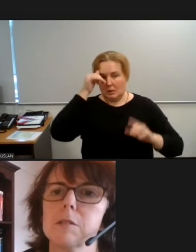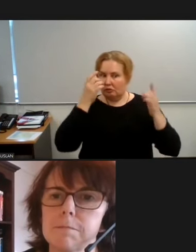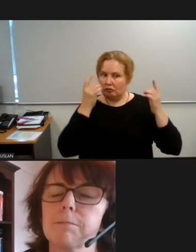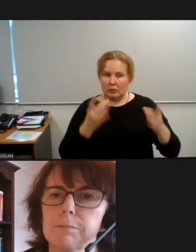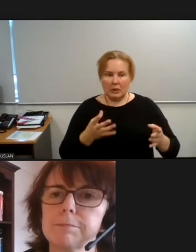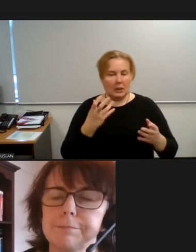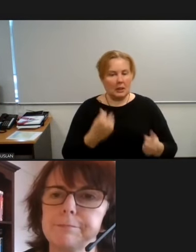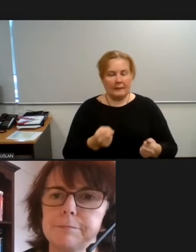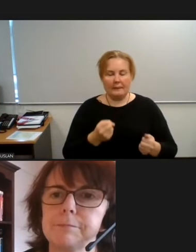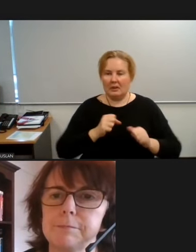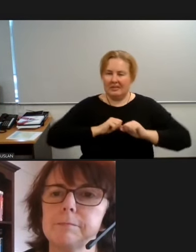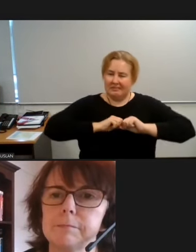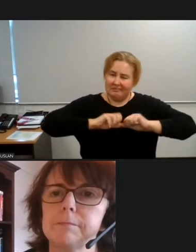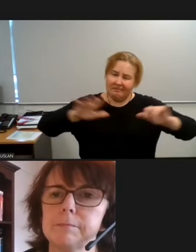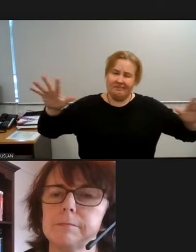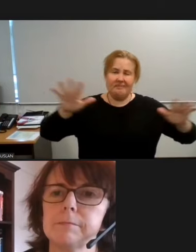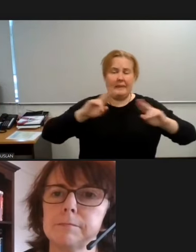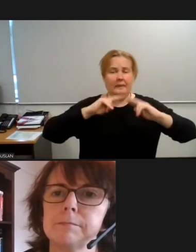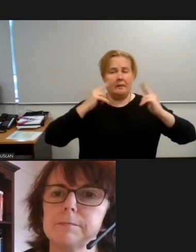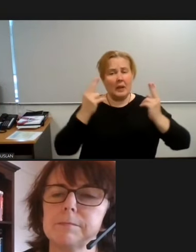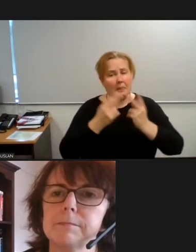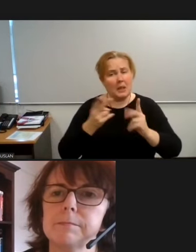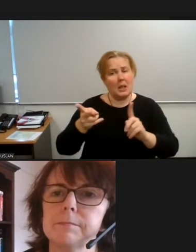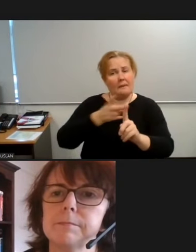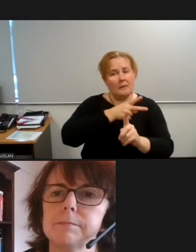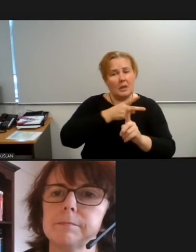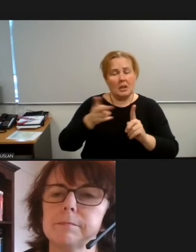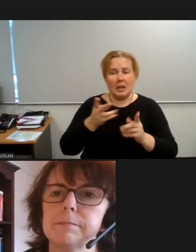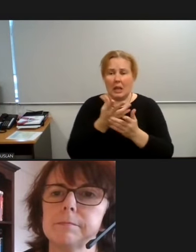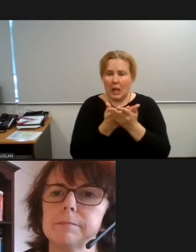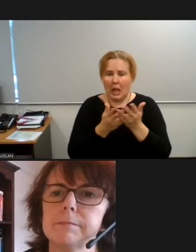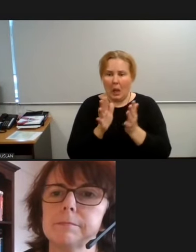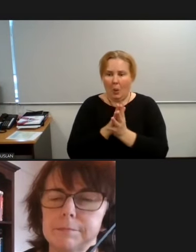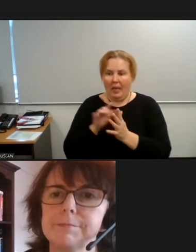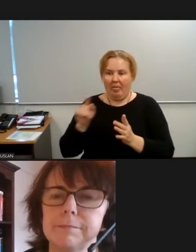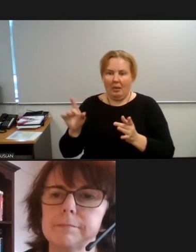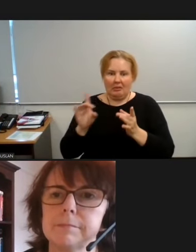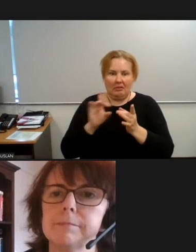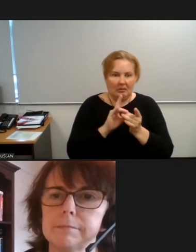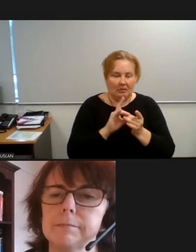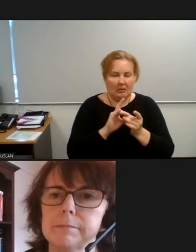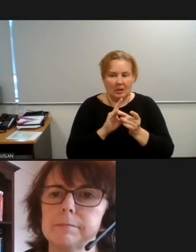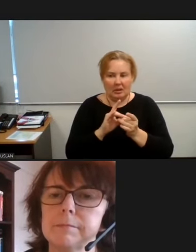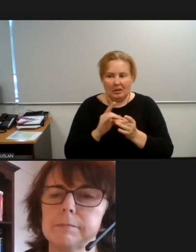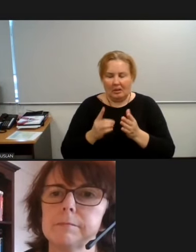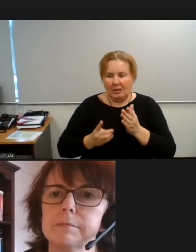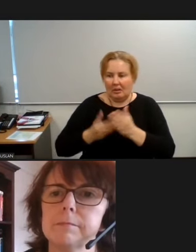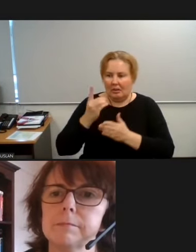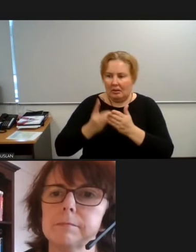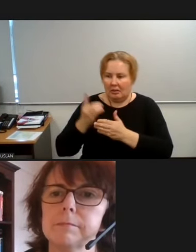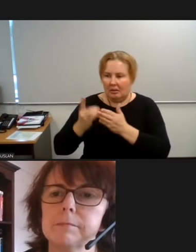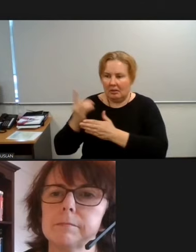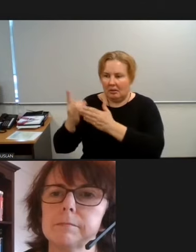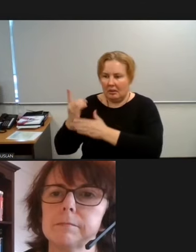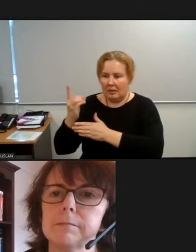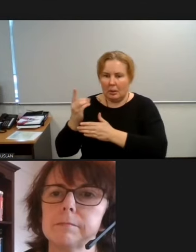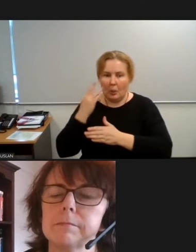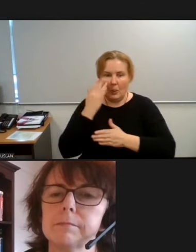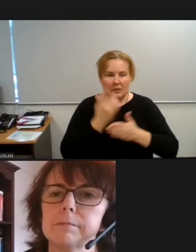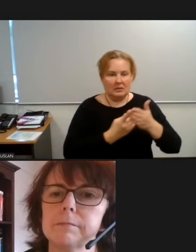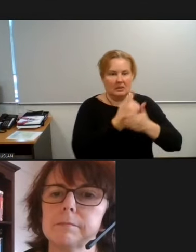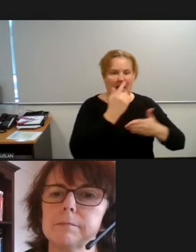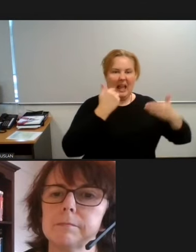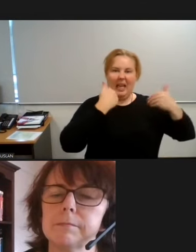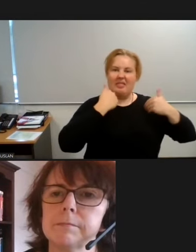of issues around family violence. How does it play out during a health pandemic? What are some of the issues that are emphasised? But also at the same